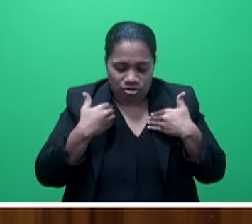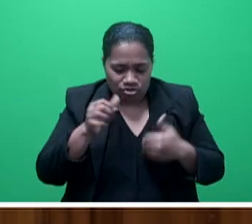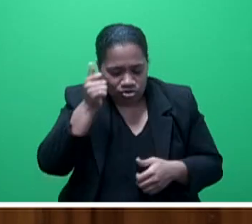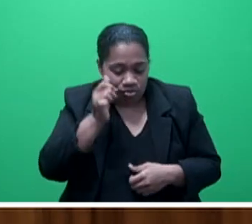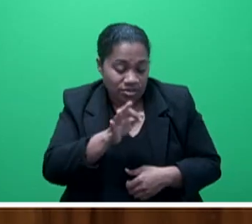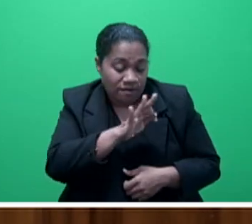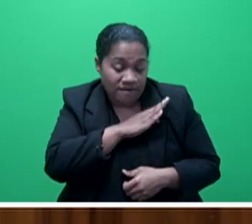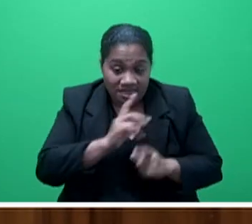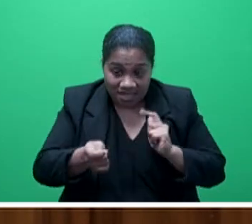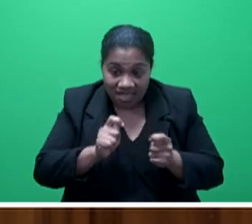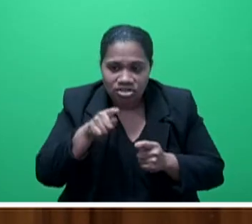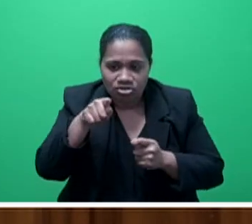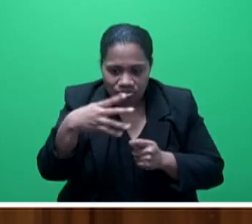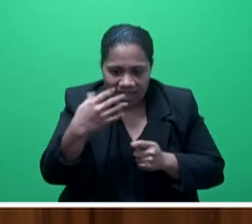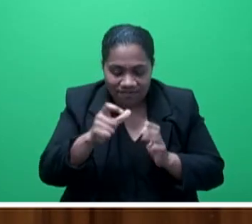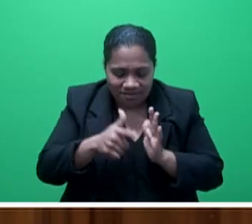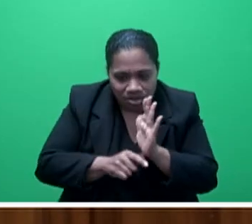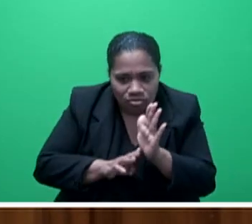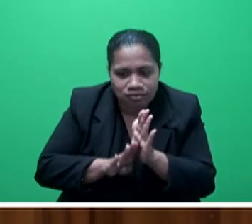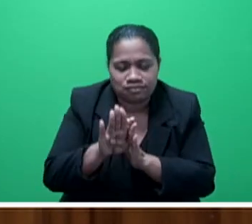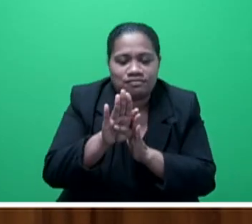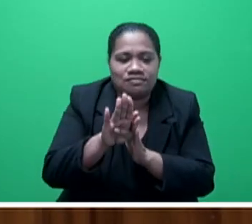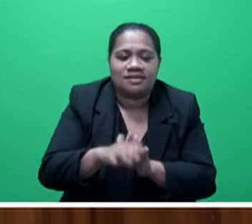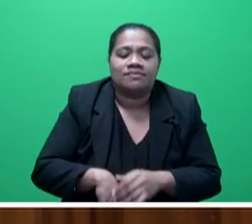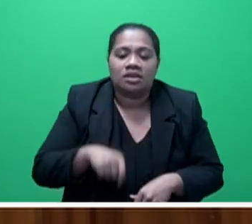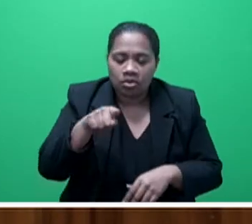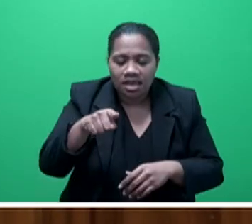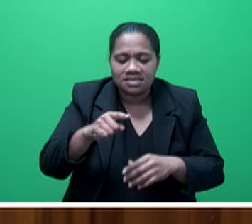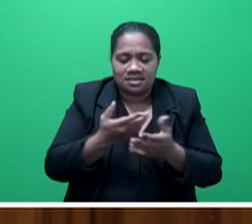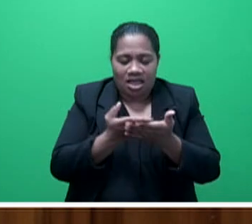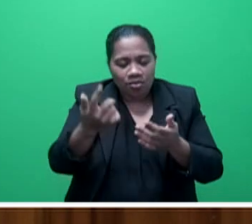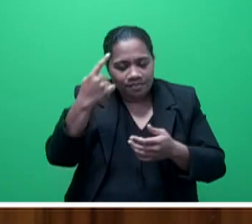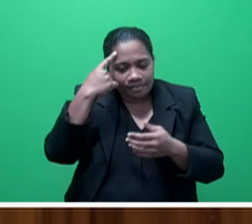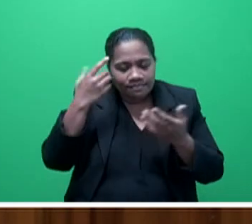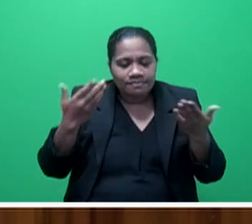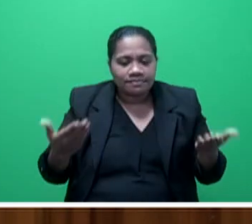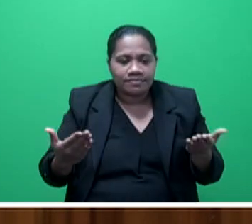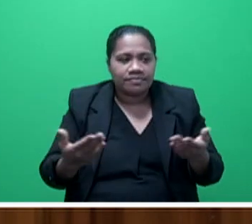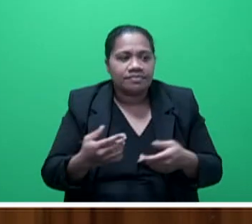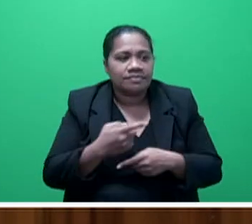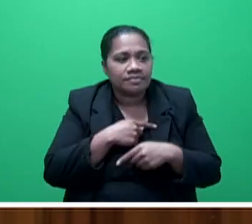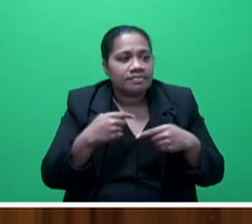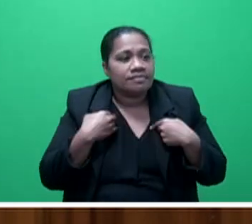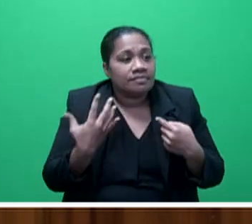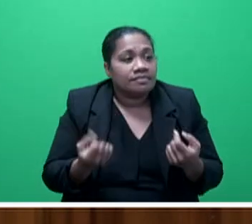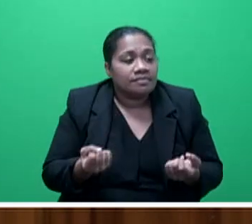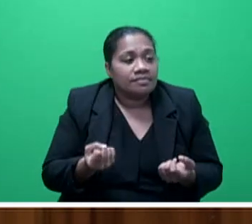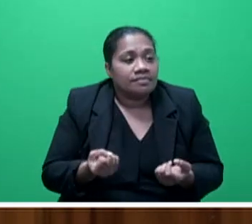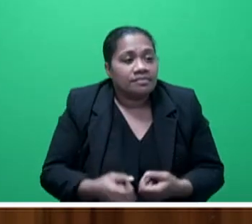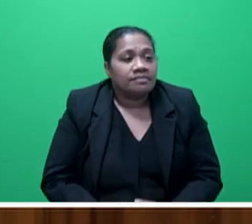endurance has a chance to grow." That is our mindset, Mr. Speaker, sir. We have faith. Prime